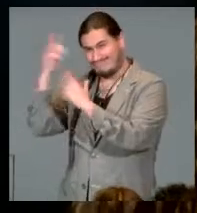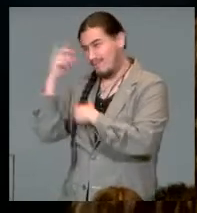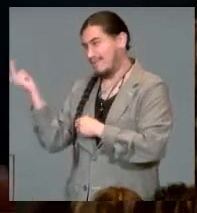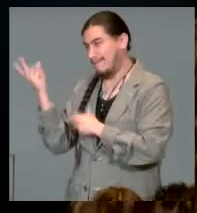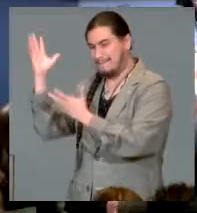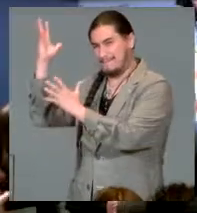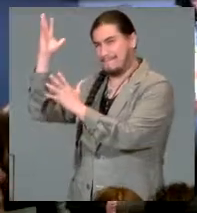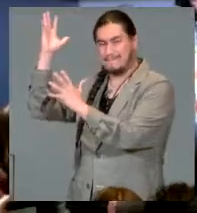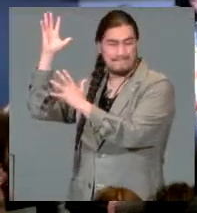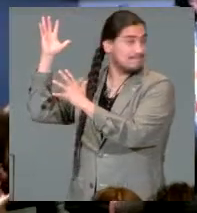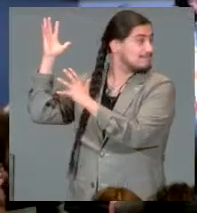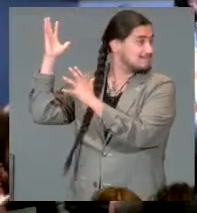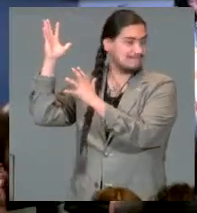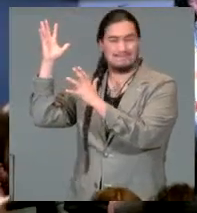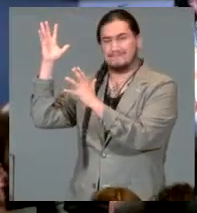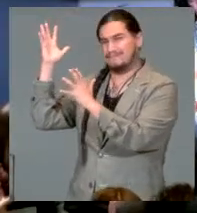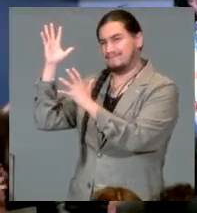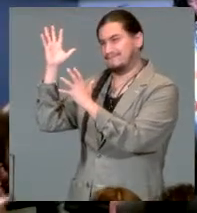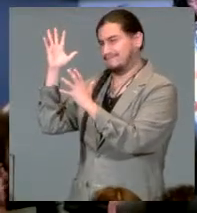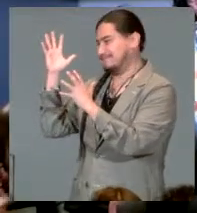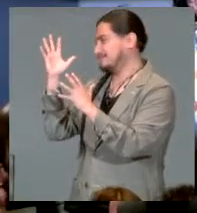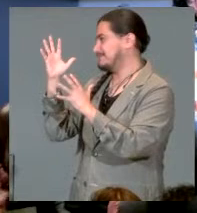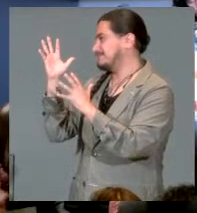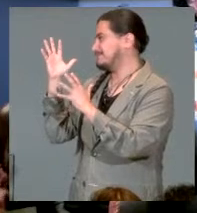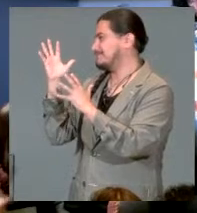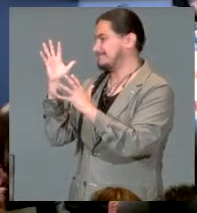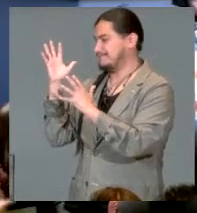applause, please, thank you.